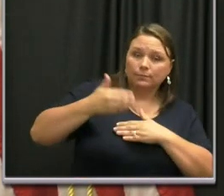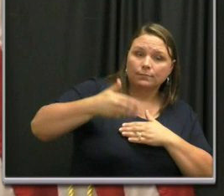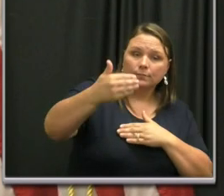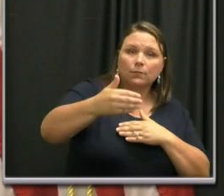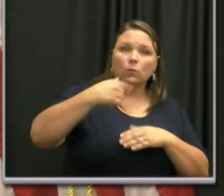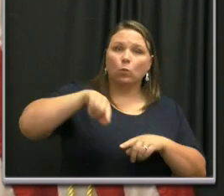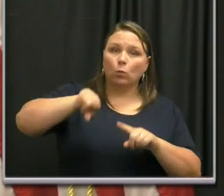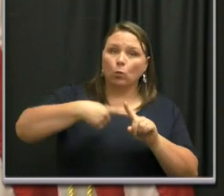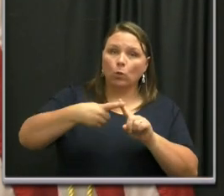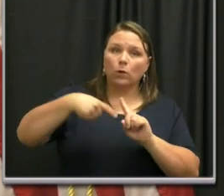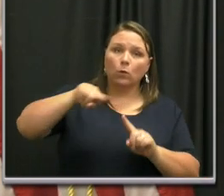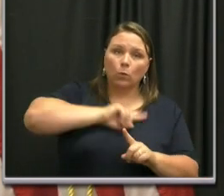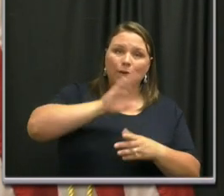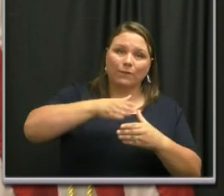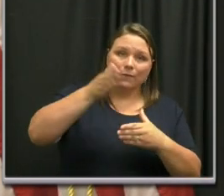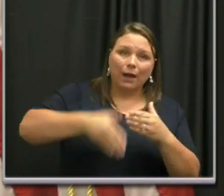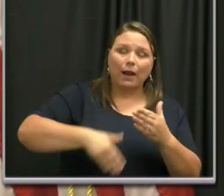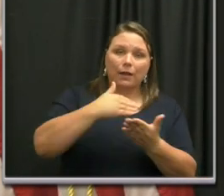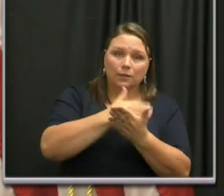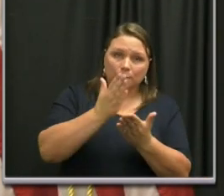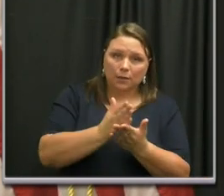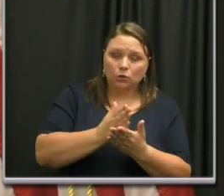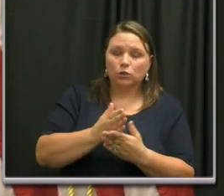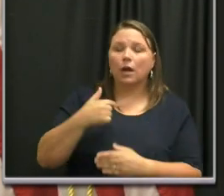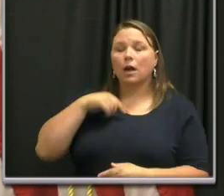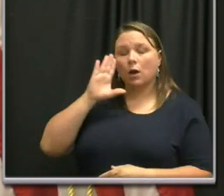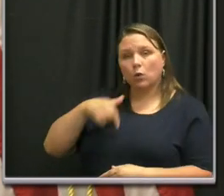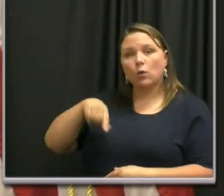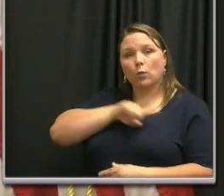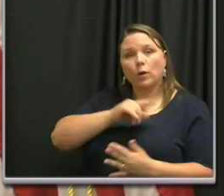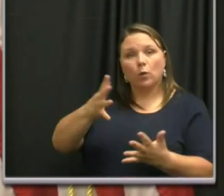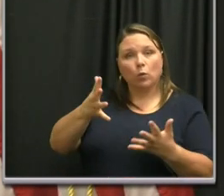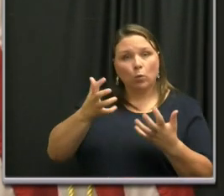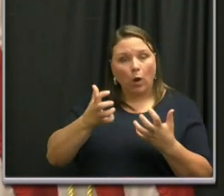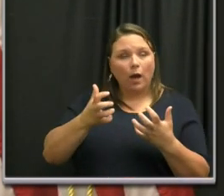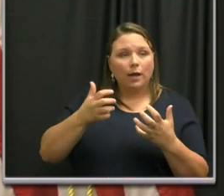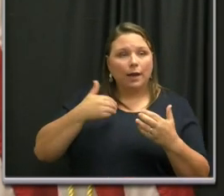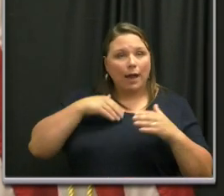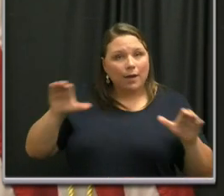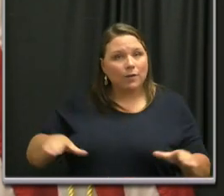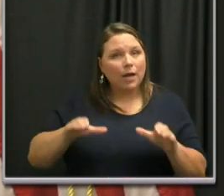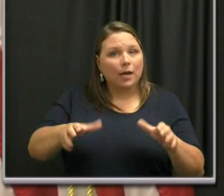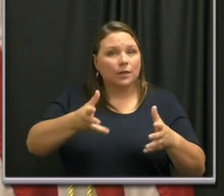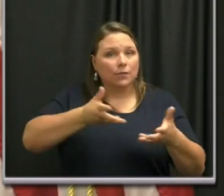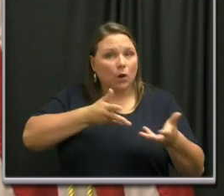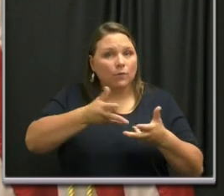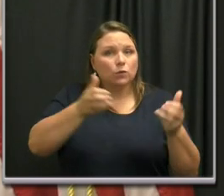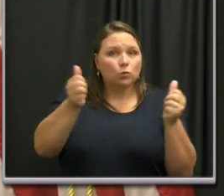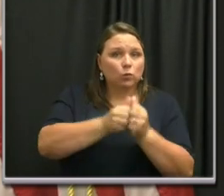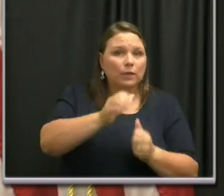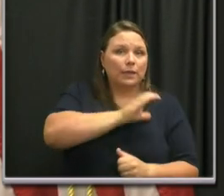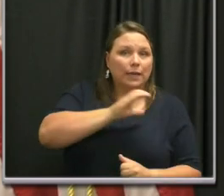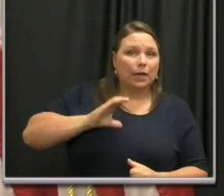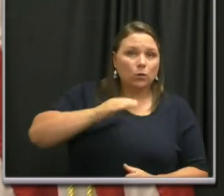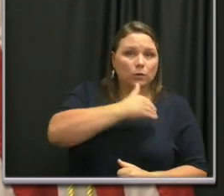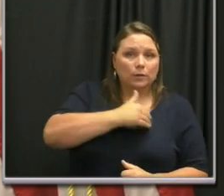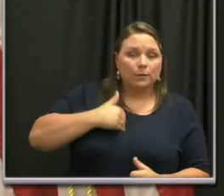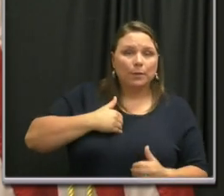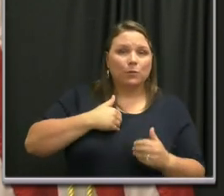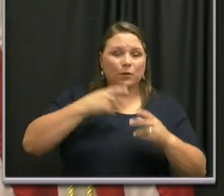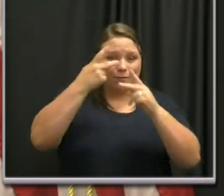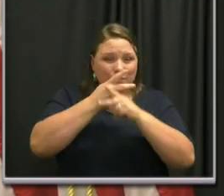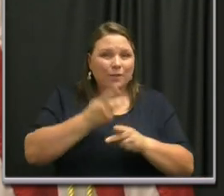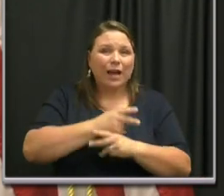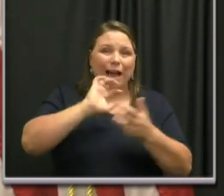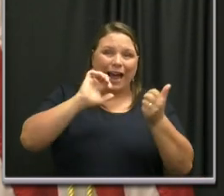the budget, I know we want to be in active conversations with council members and order how to